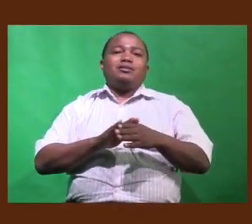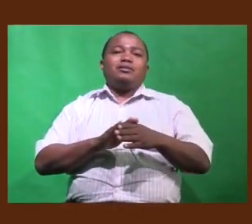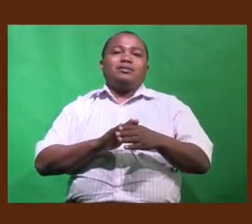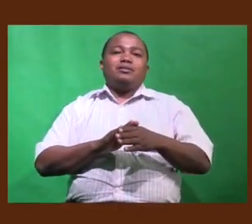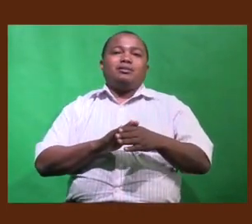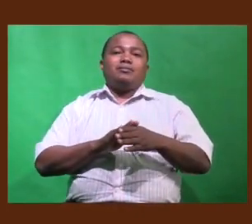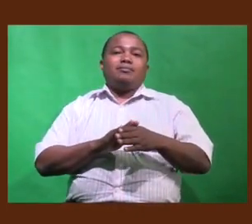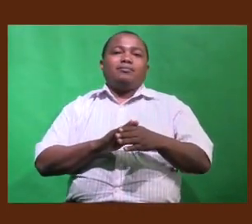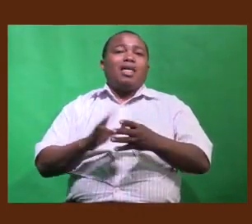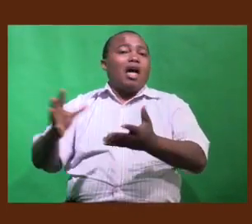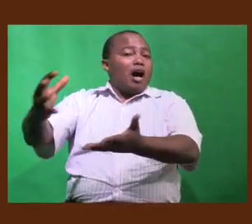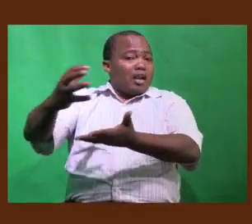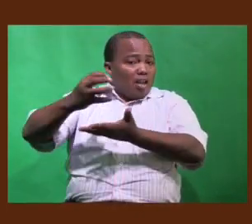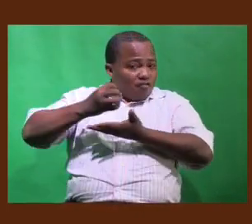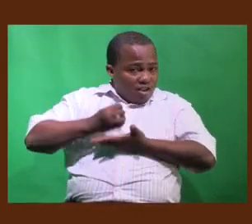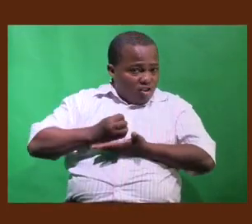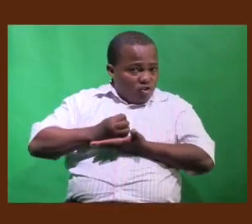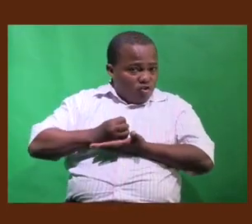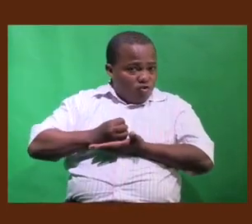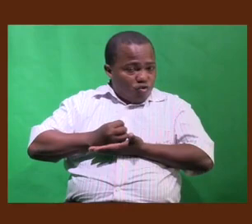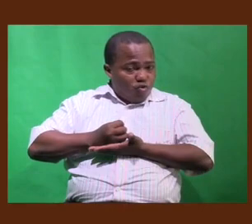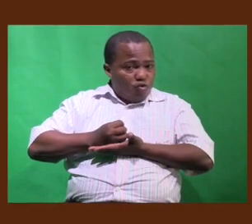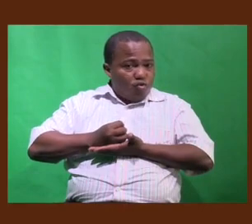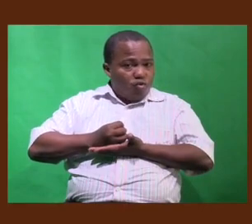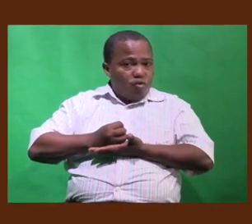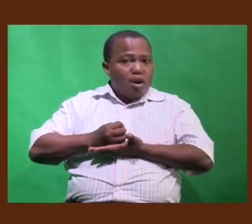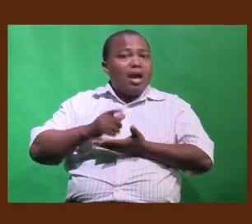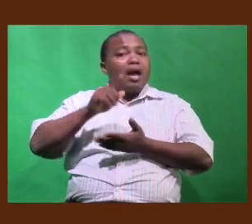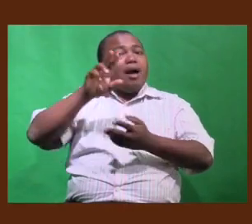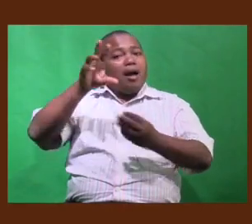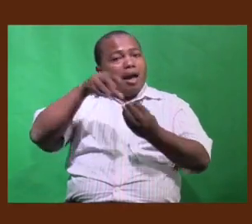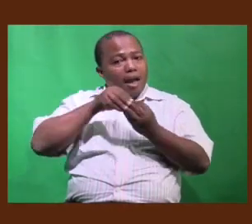revenue accrued and revenue prepaid.